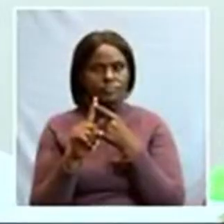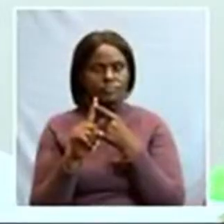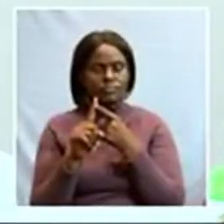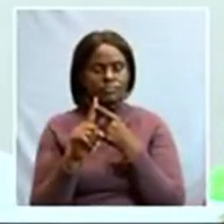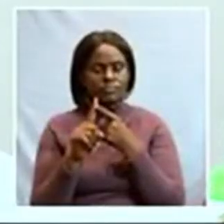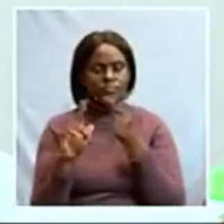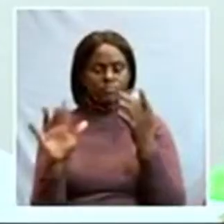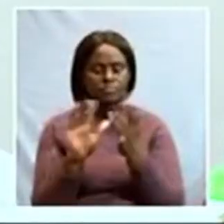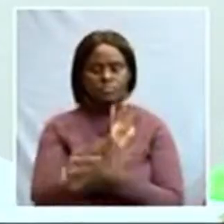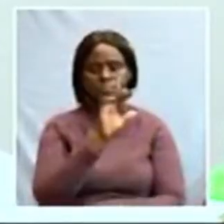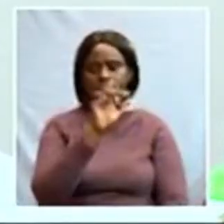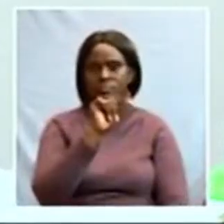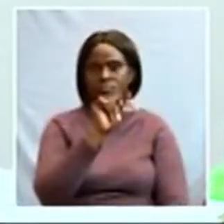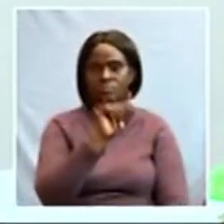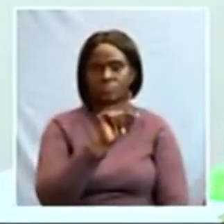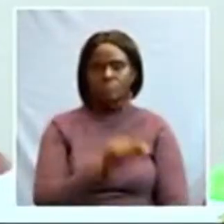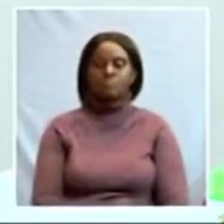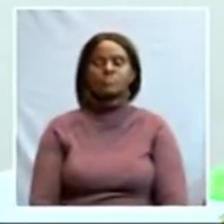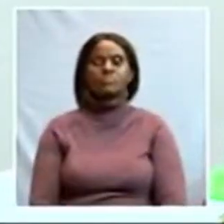page 20.